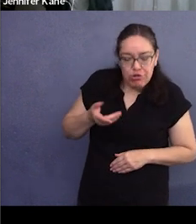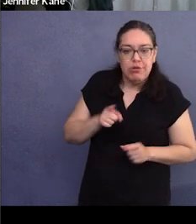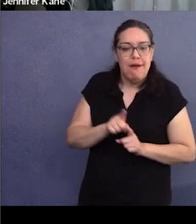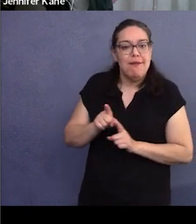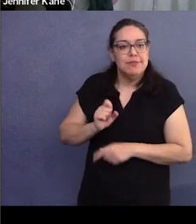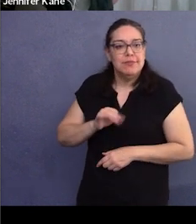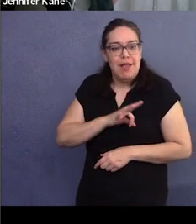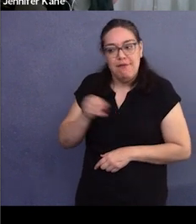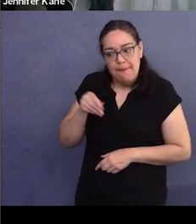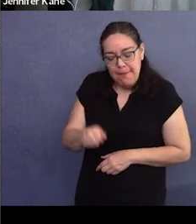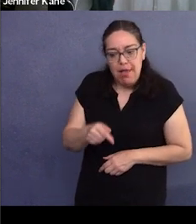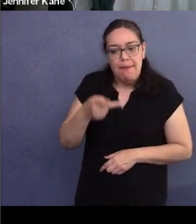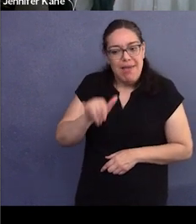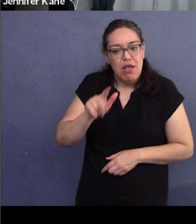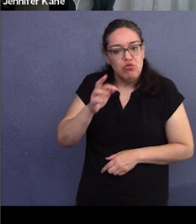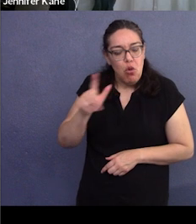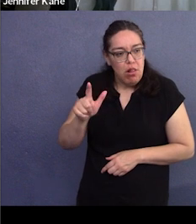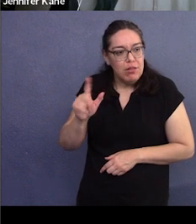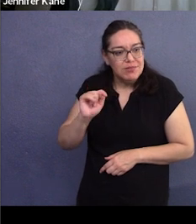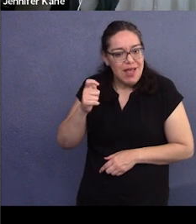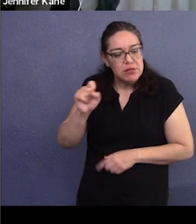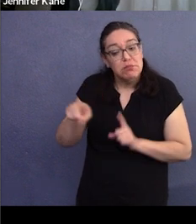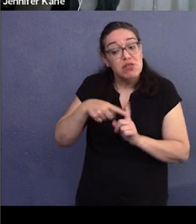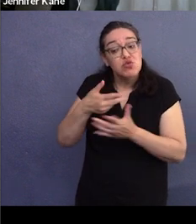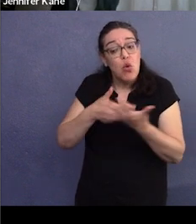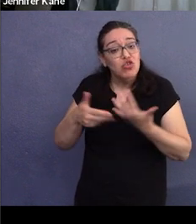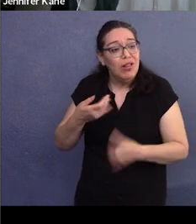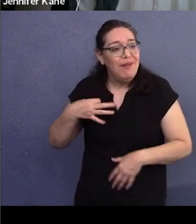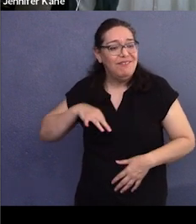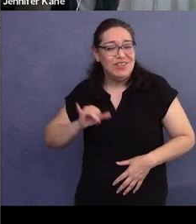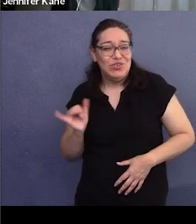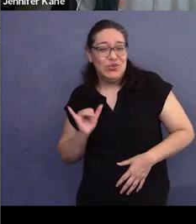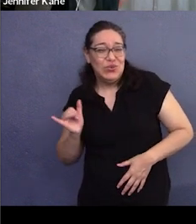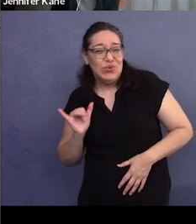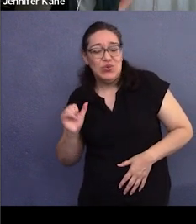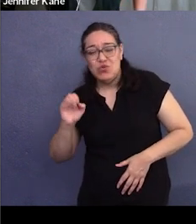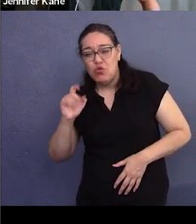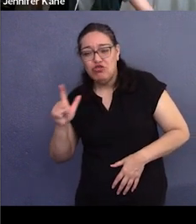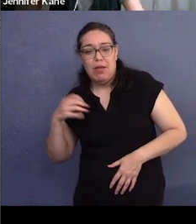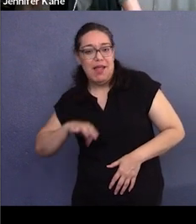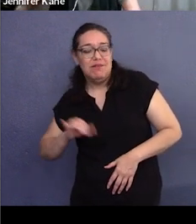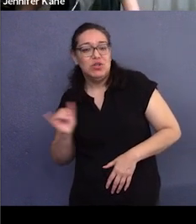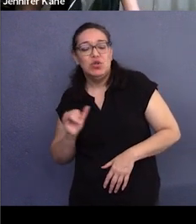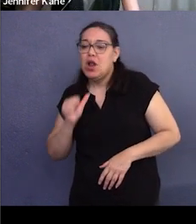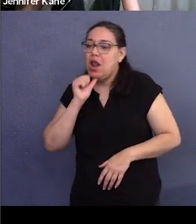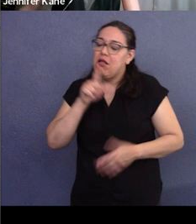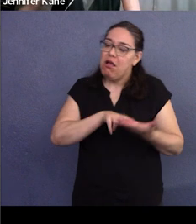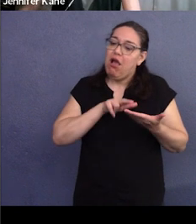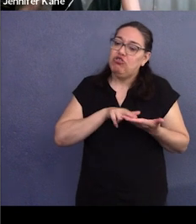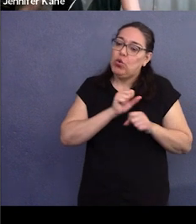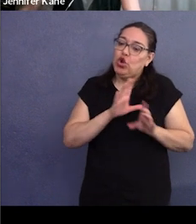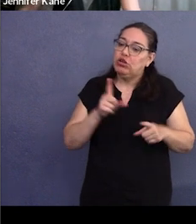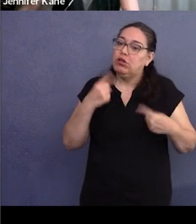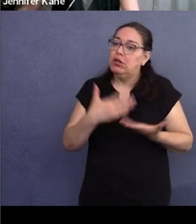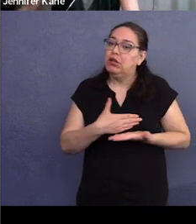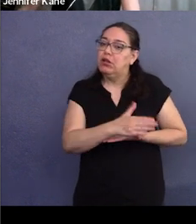payroll taxes, and also provide social benefits, right? Not just contract workers definitely have been historically left out